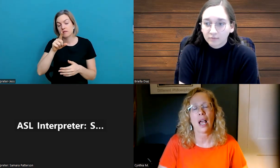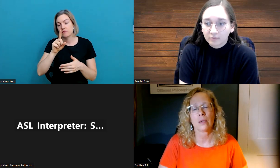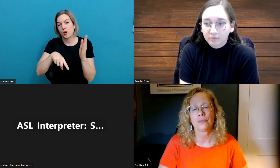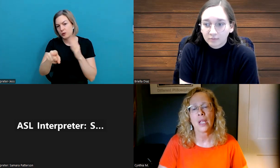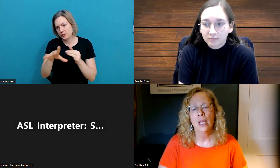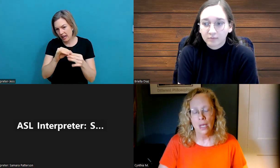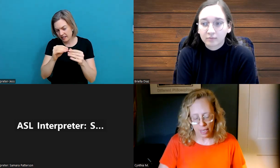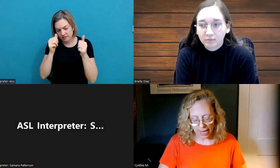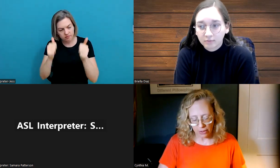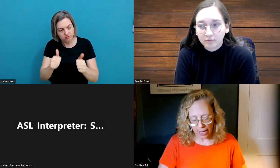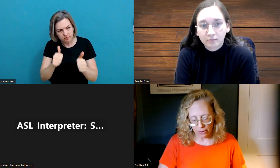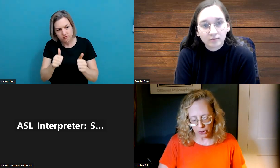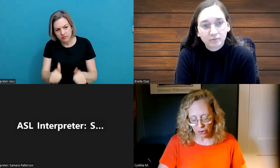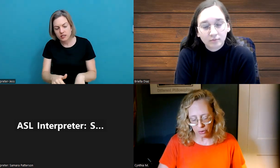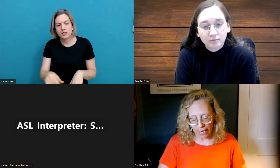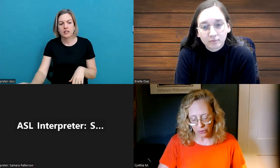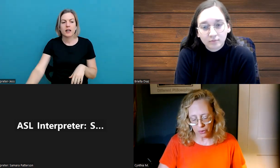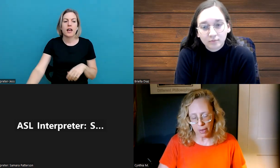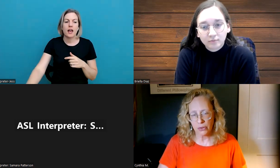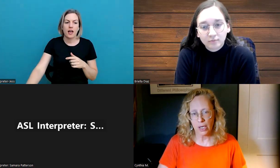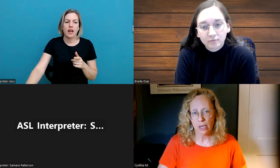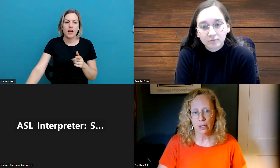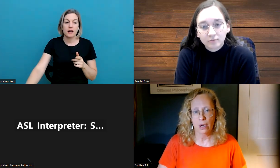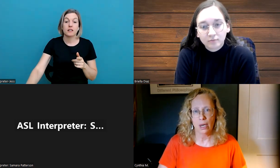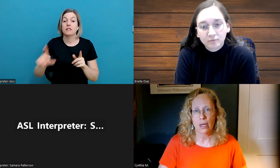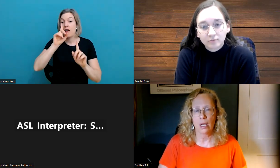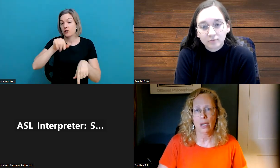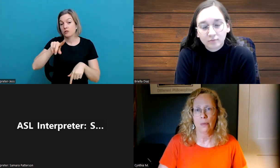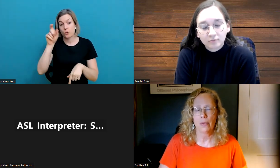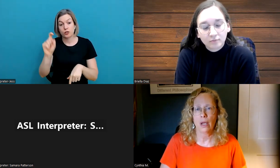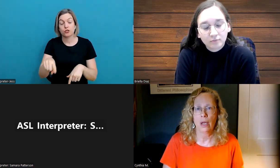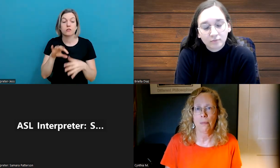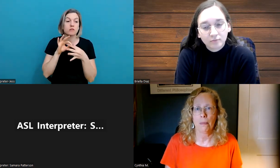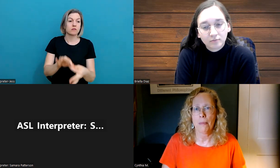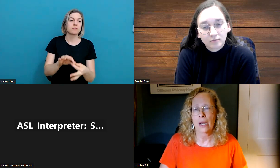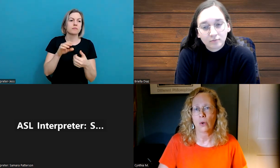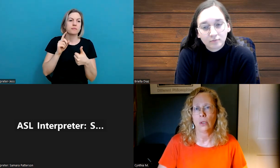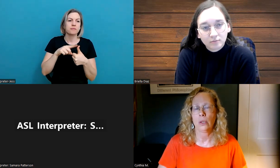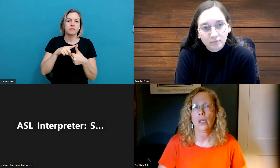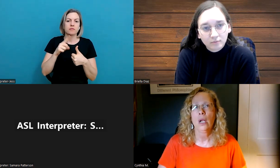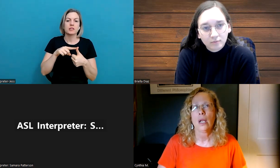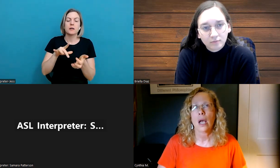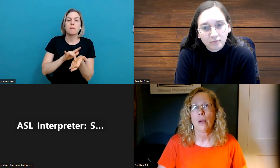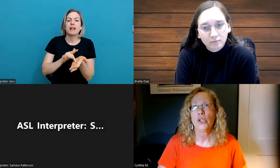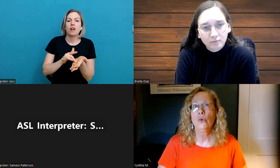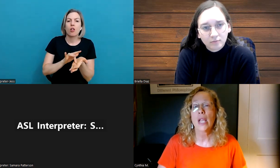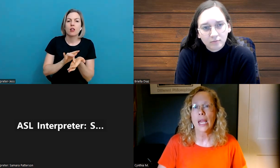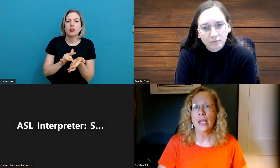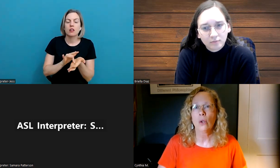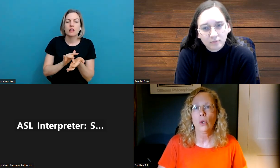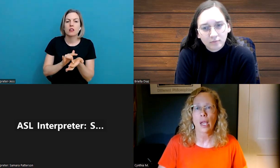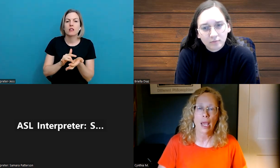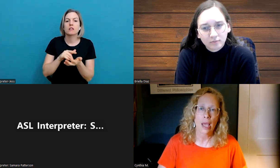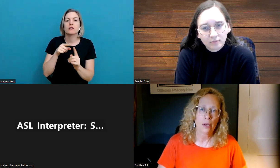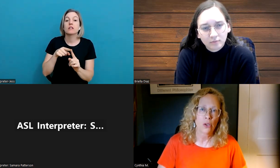share. And to answer the question on medical, you